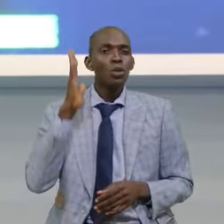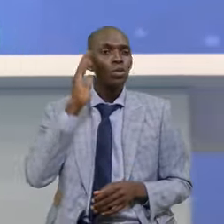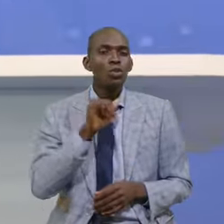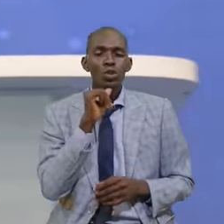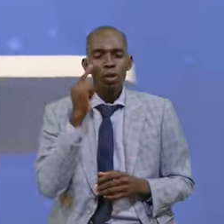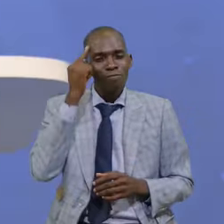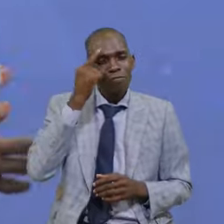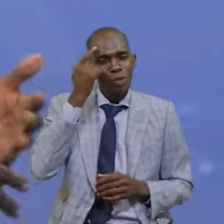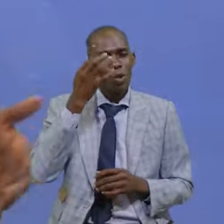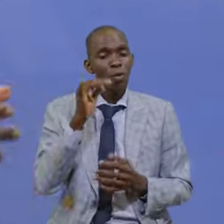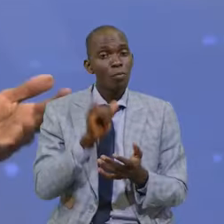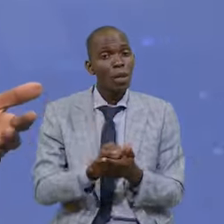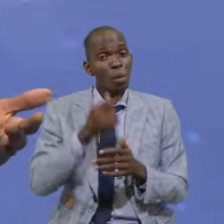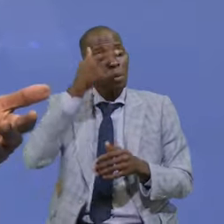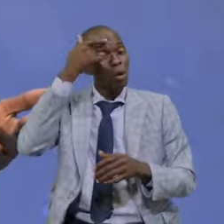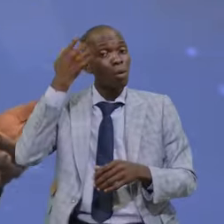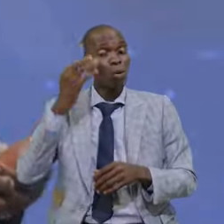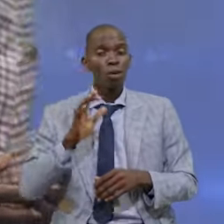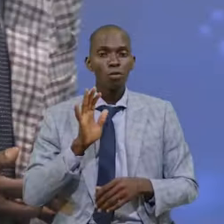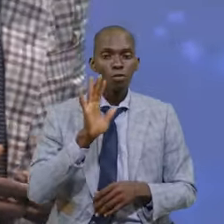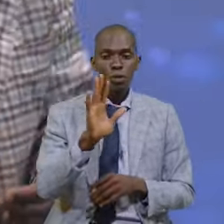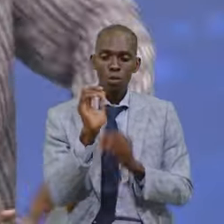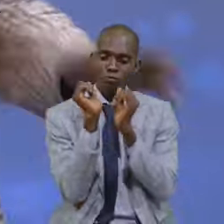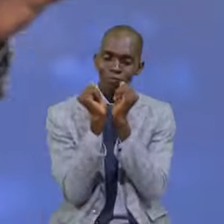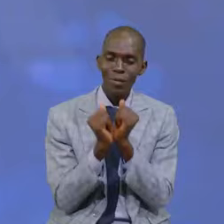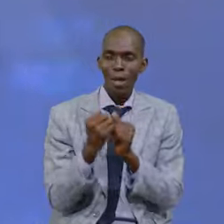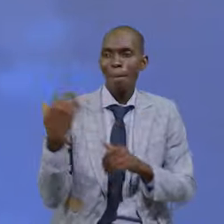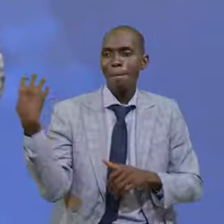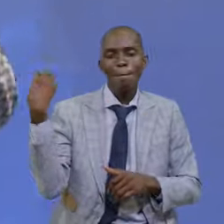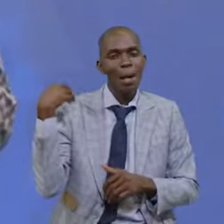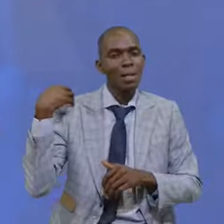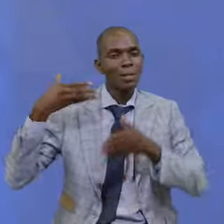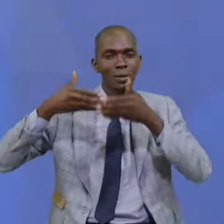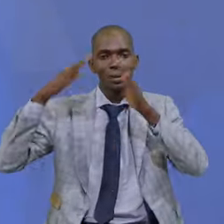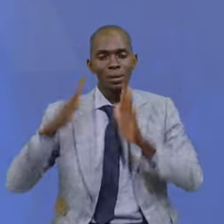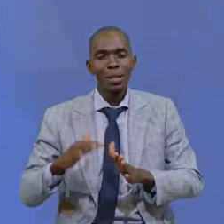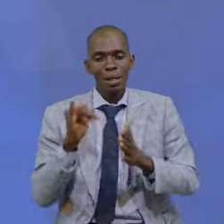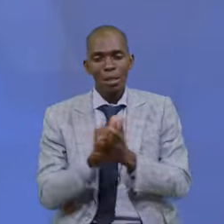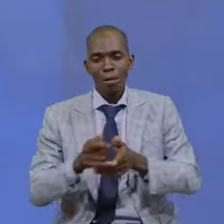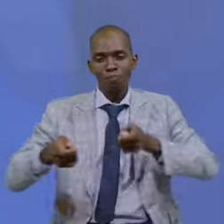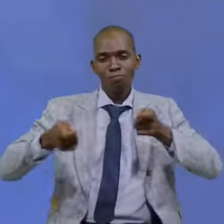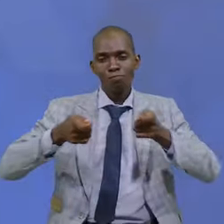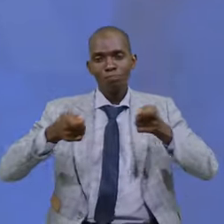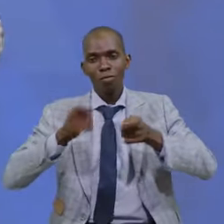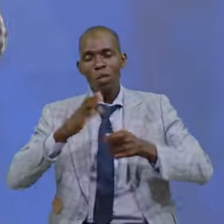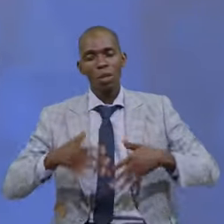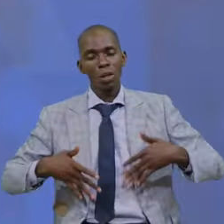But because of your slave master that controls your life, you are mean.